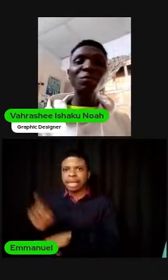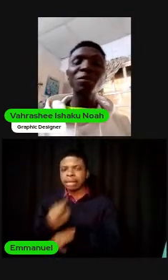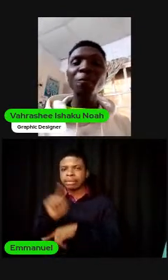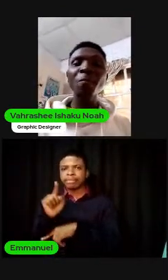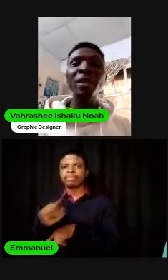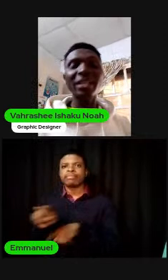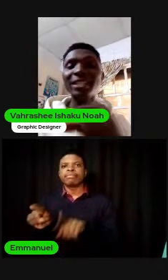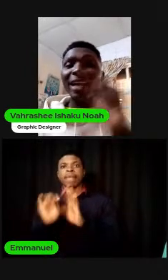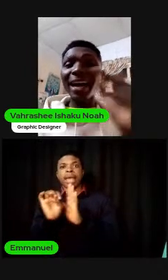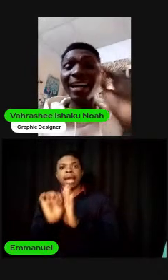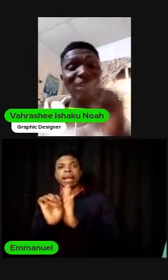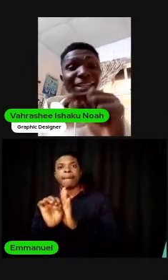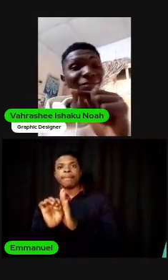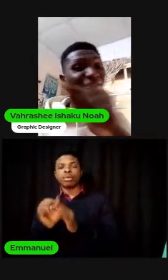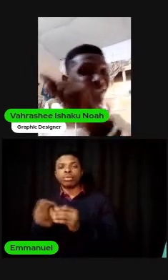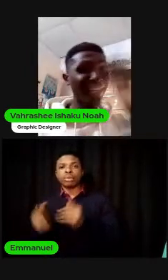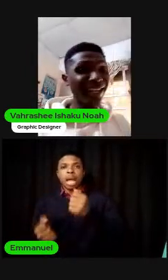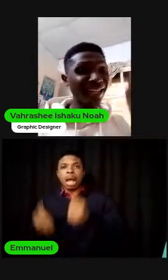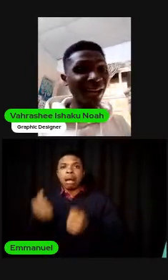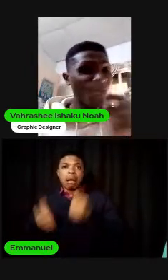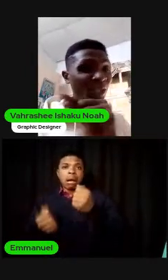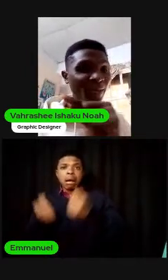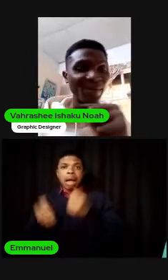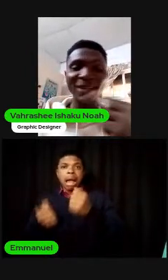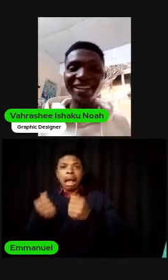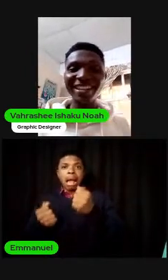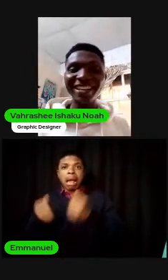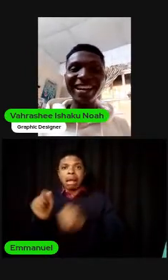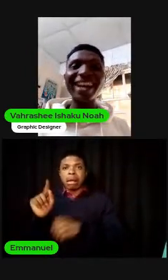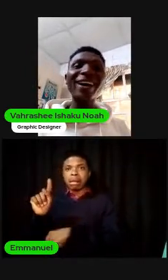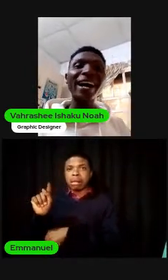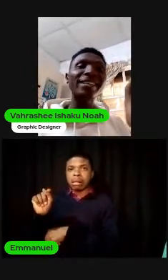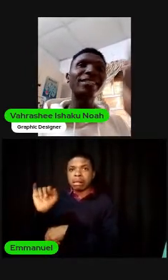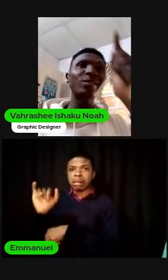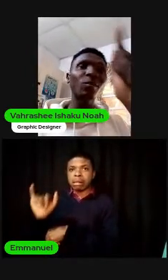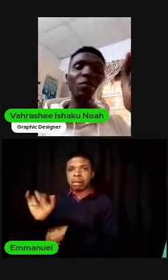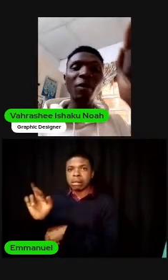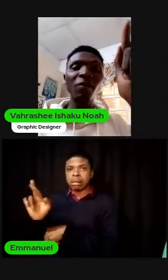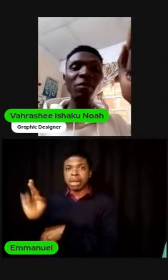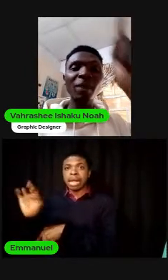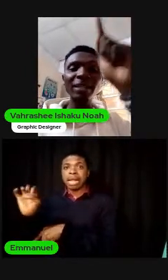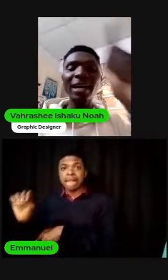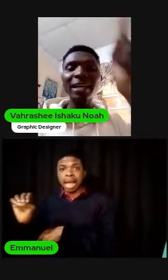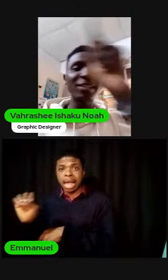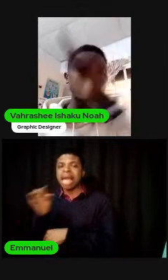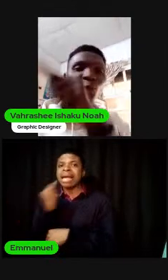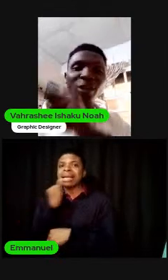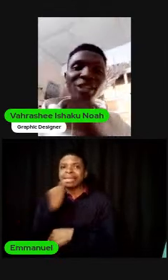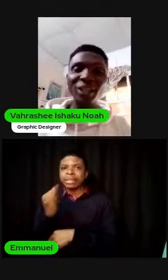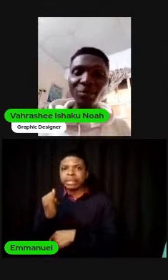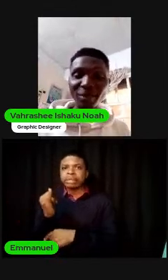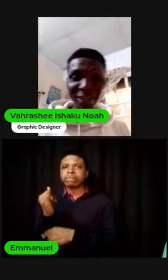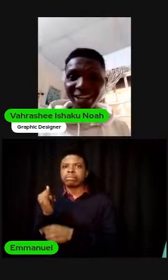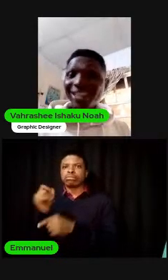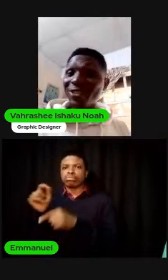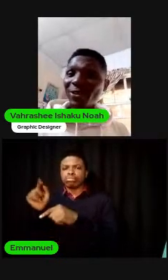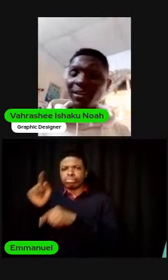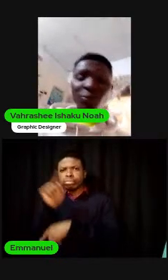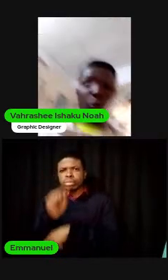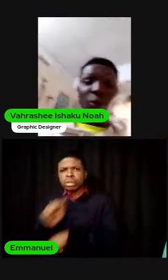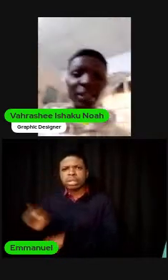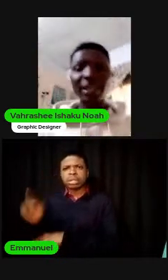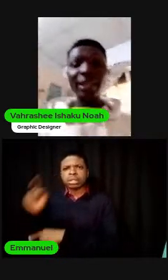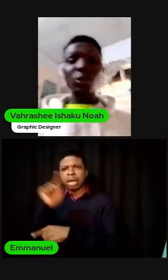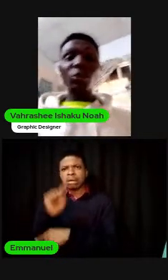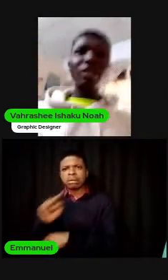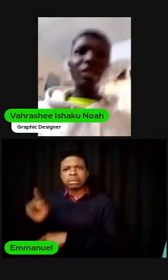circle shape. The car itself is in a rectangle shape, and some of the parts are in a square shape. So